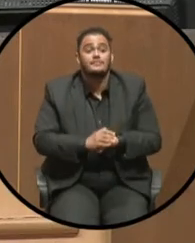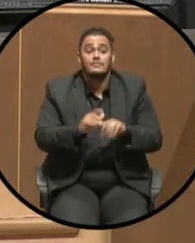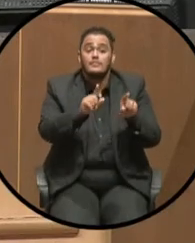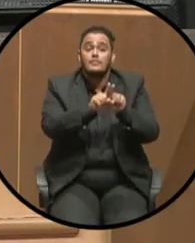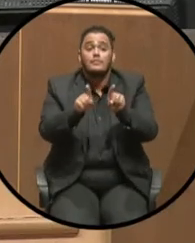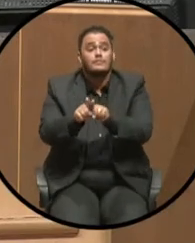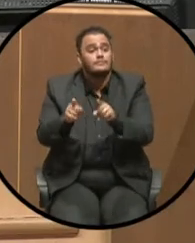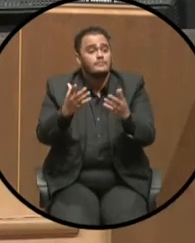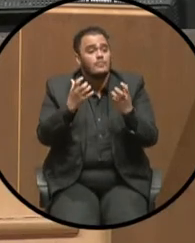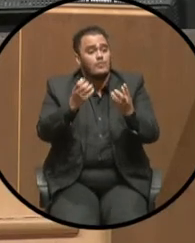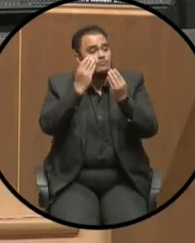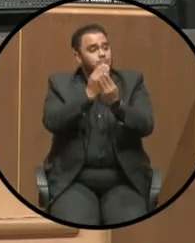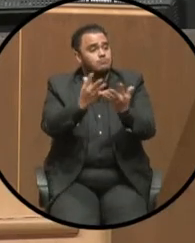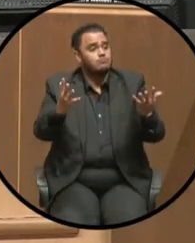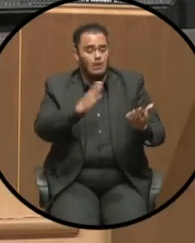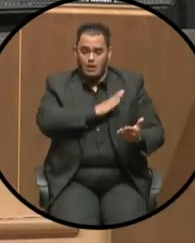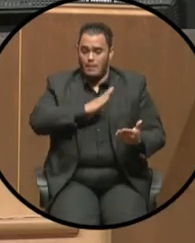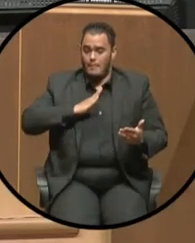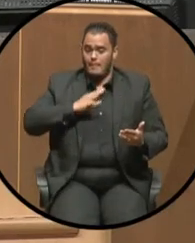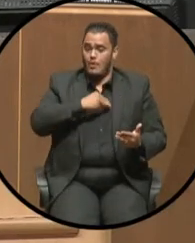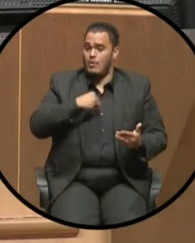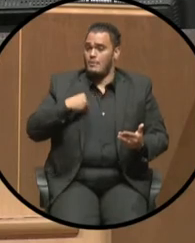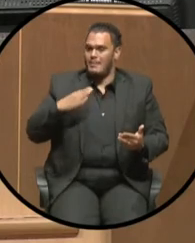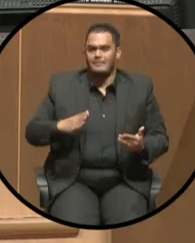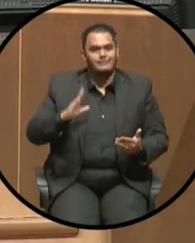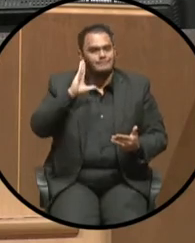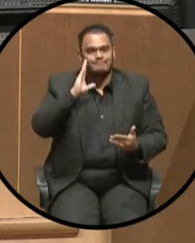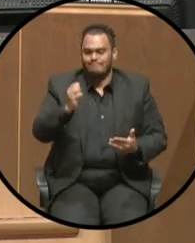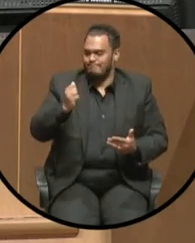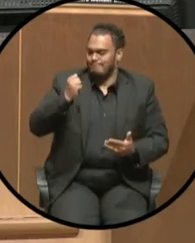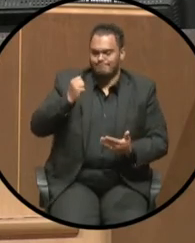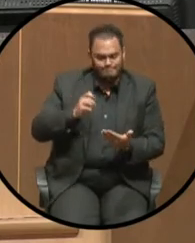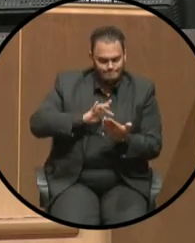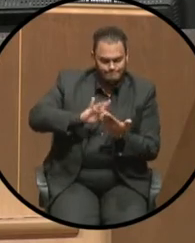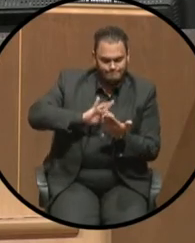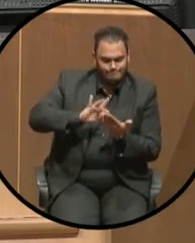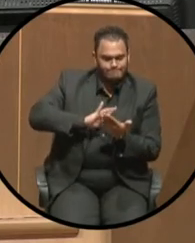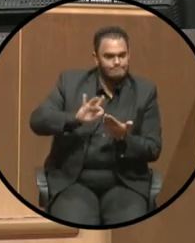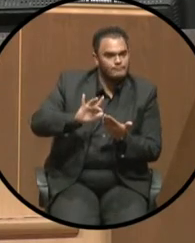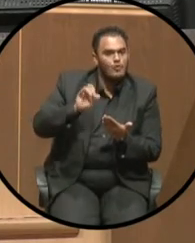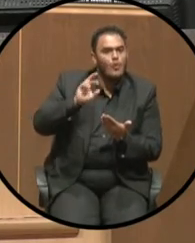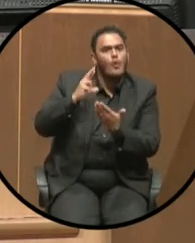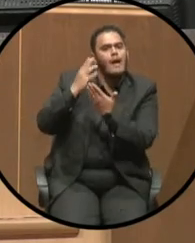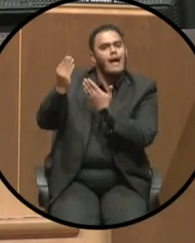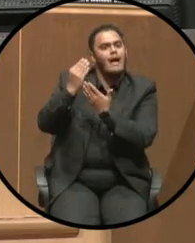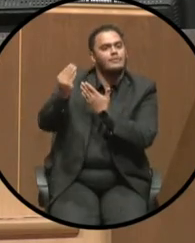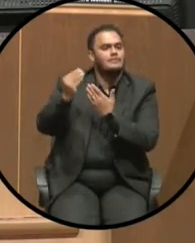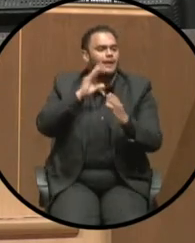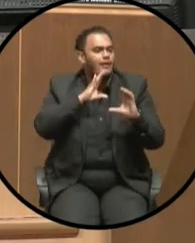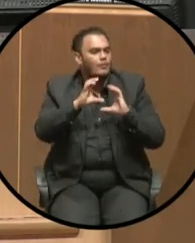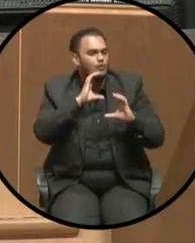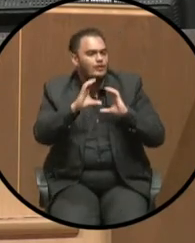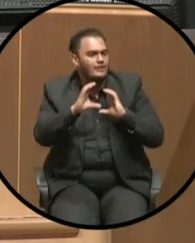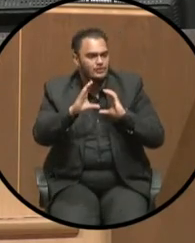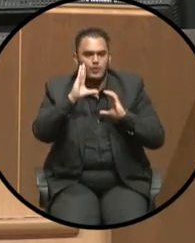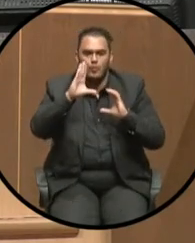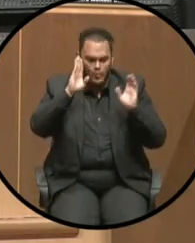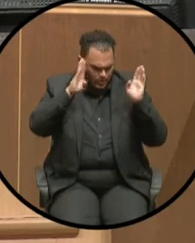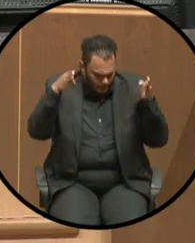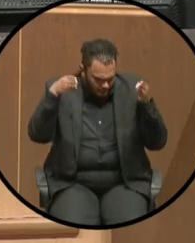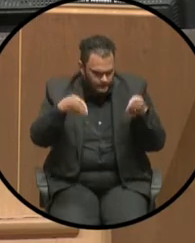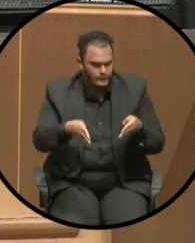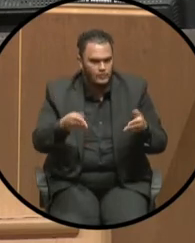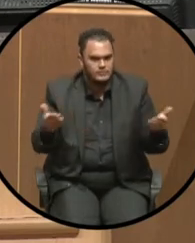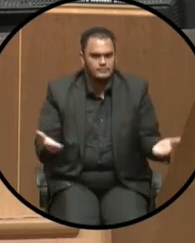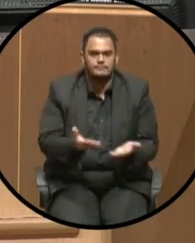that board members will not be engaged in outside electronic or digital communication during the meeting so that we can focus our time and attention to the